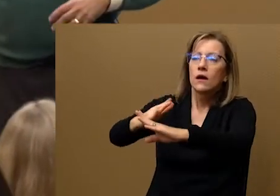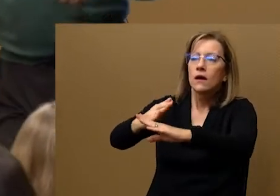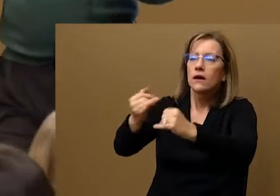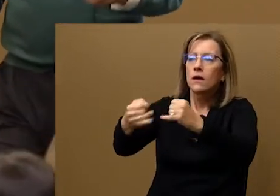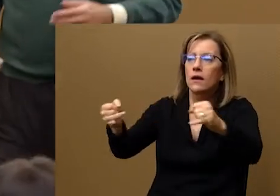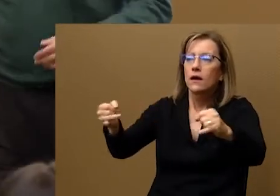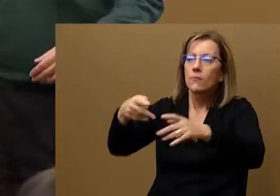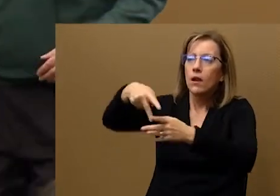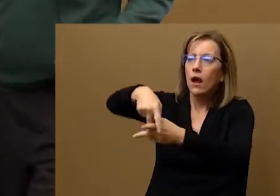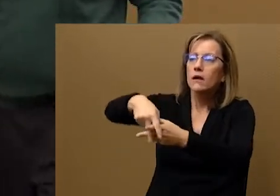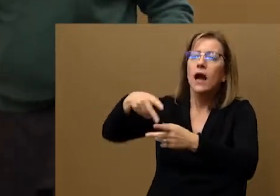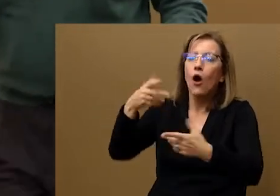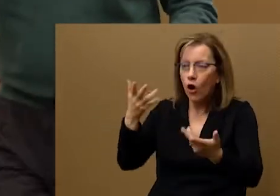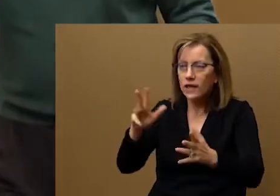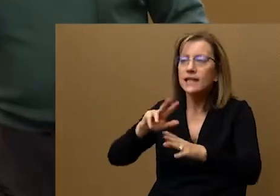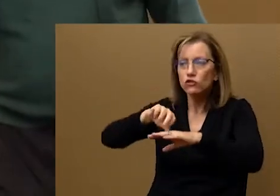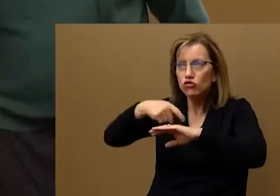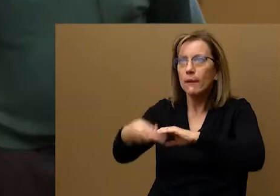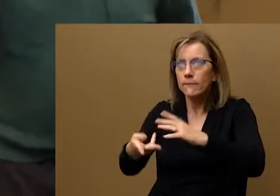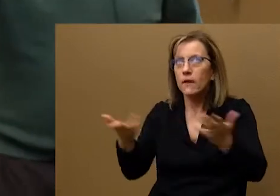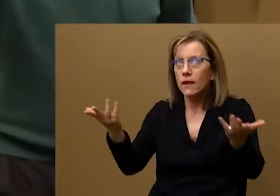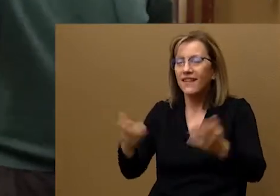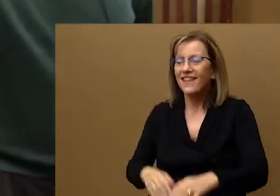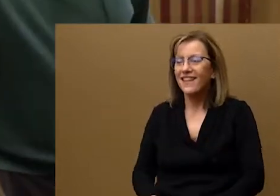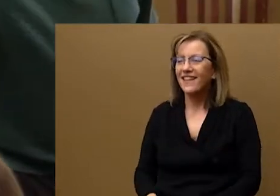already tripped over it a few times.